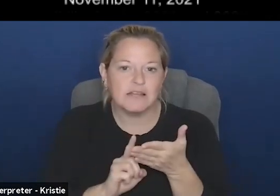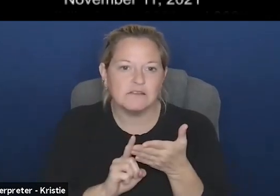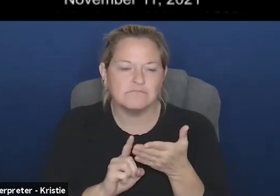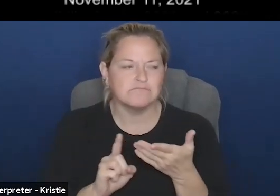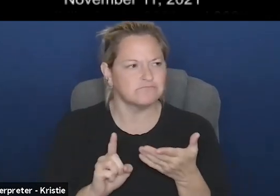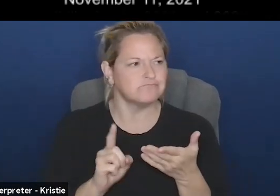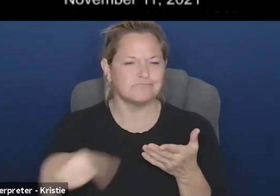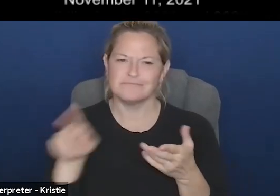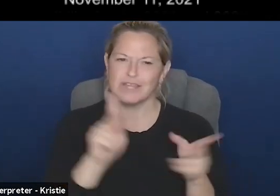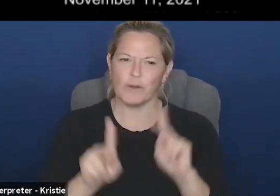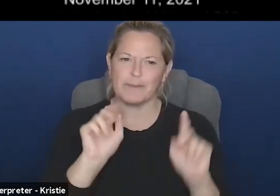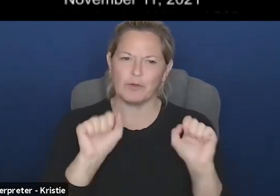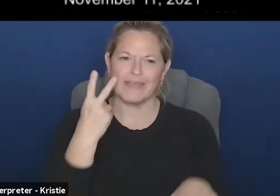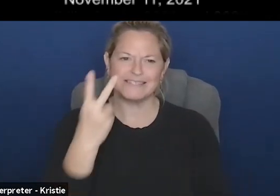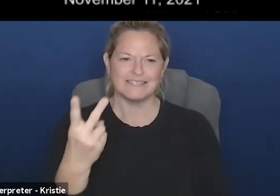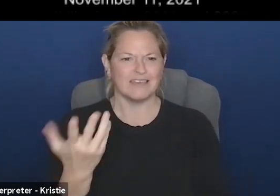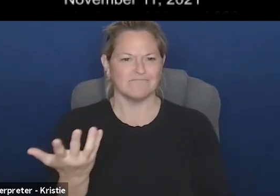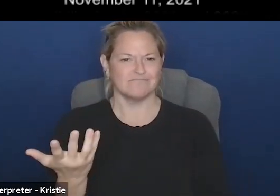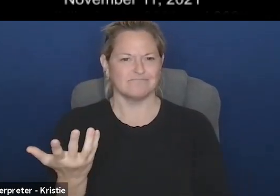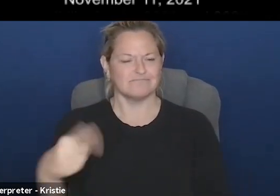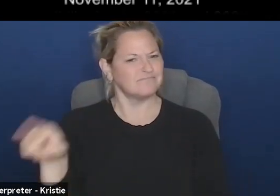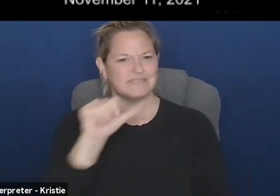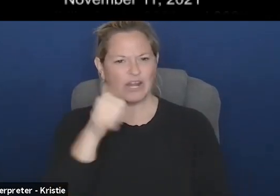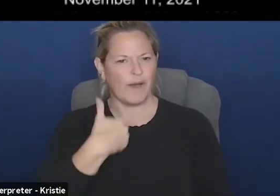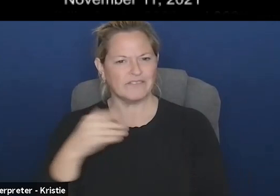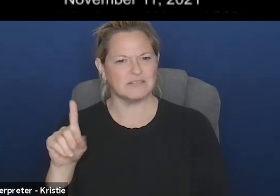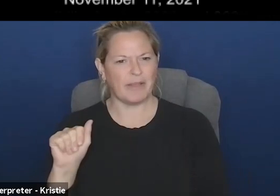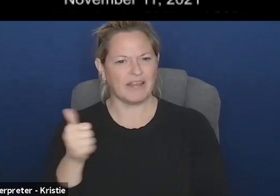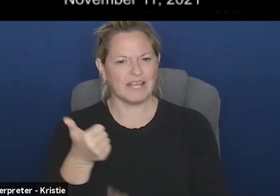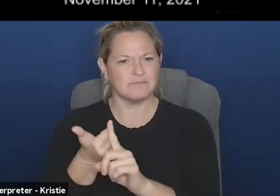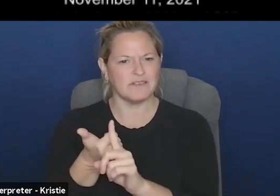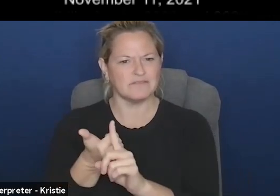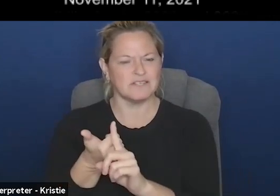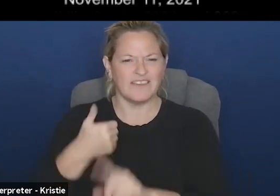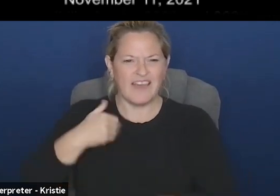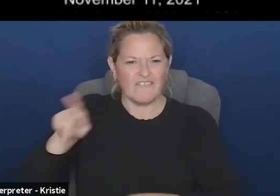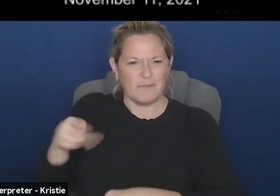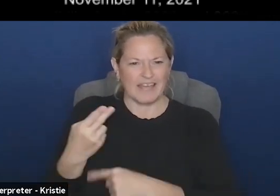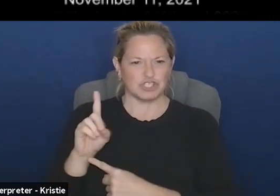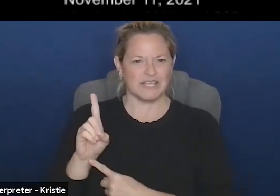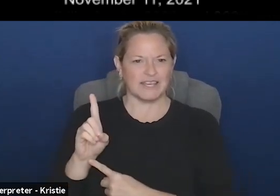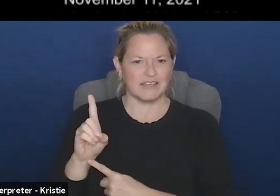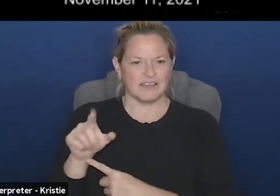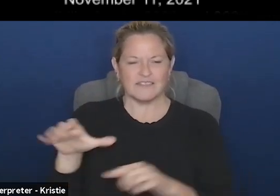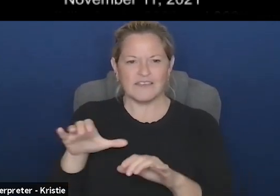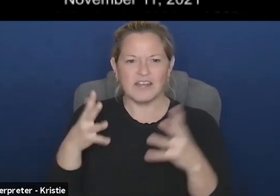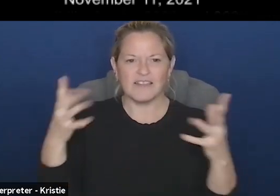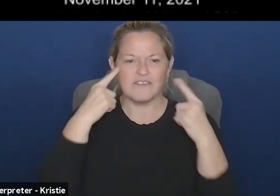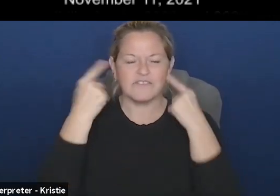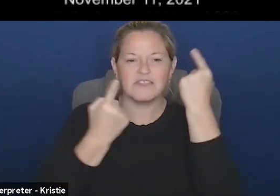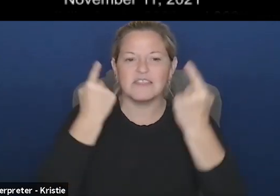were people who didn't have disabilities. They were people who had PhDs, who had done a lot of thinking about